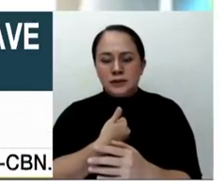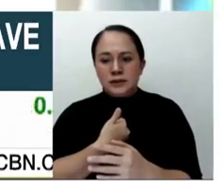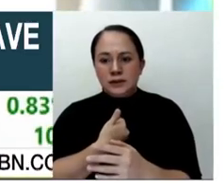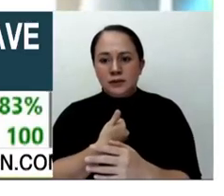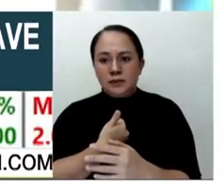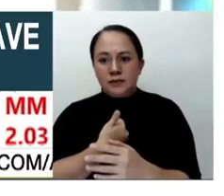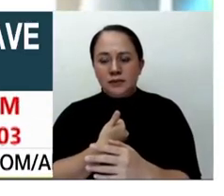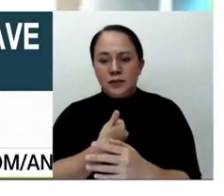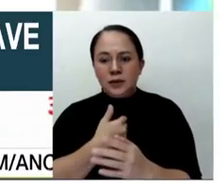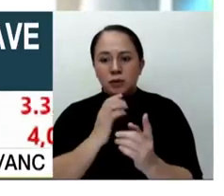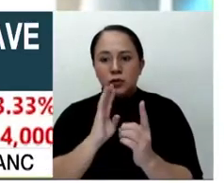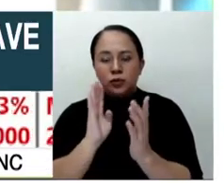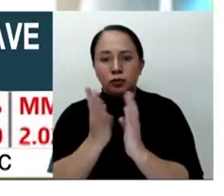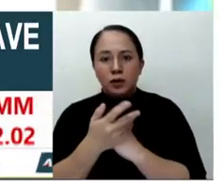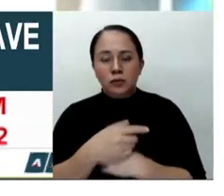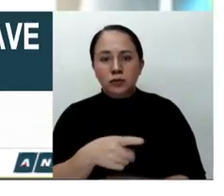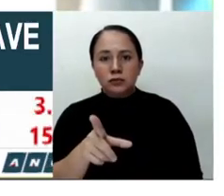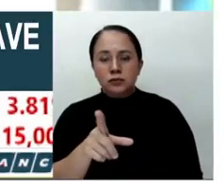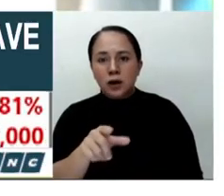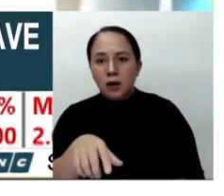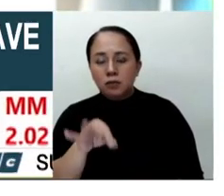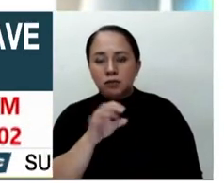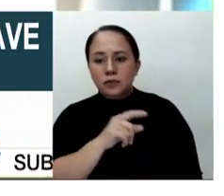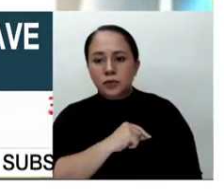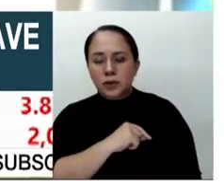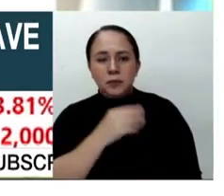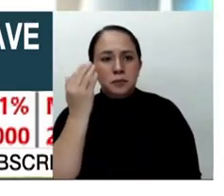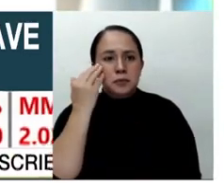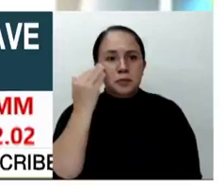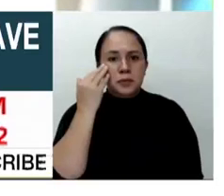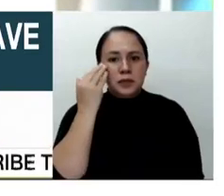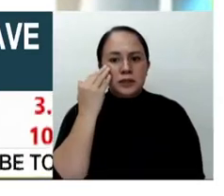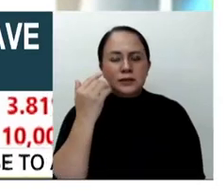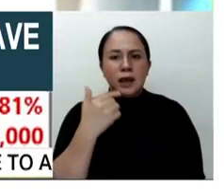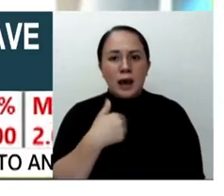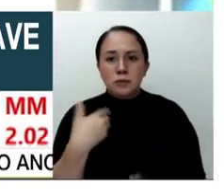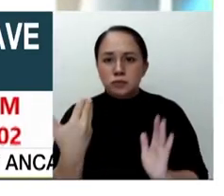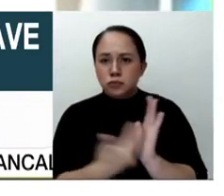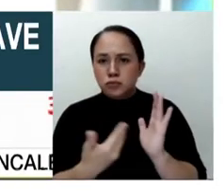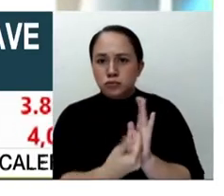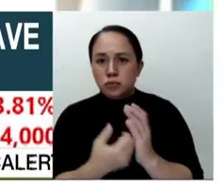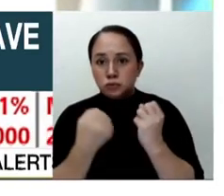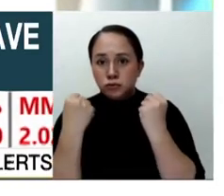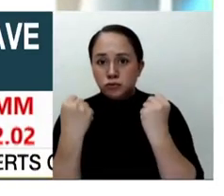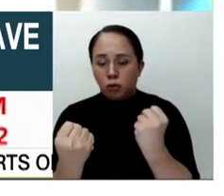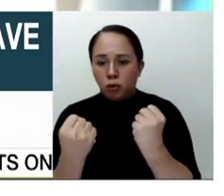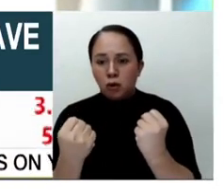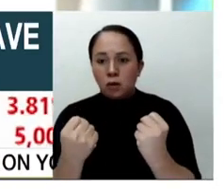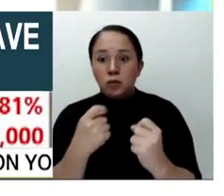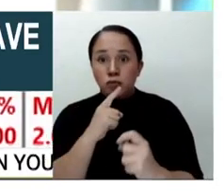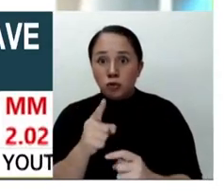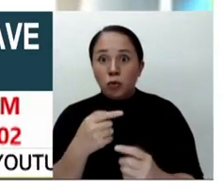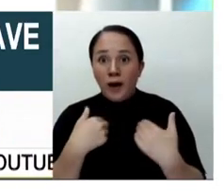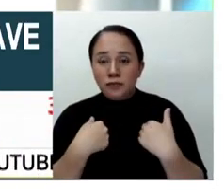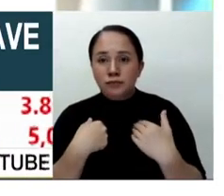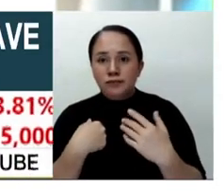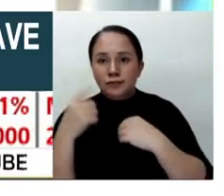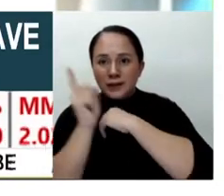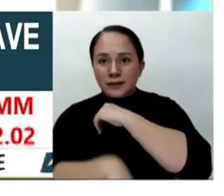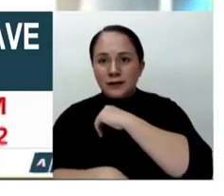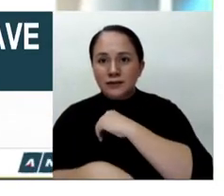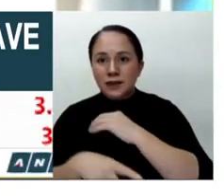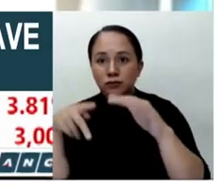be convicted, you know, by, you know, pretending that there's evidence, strong evidence. And he was convicted. And he was executed.